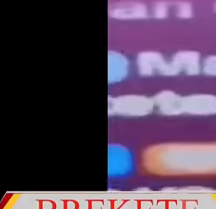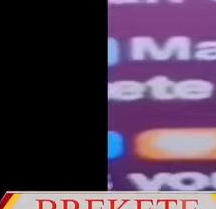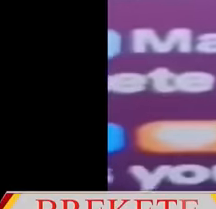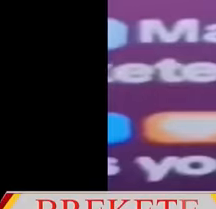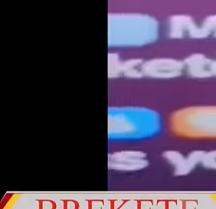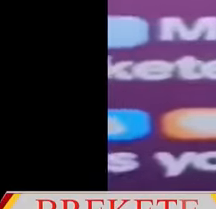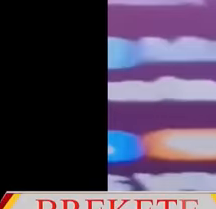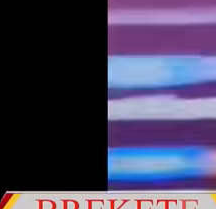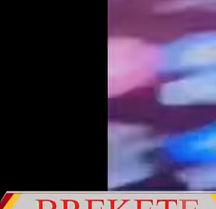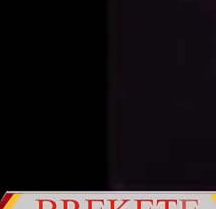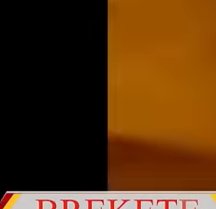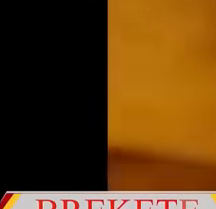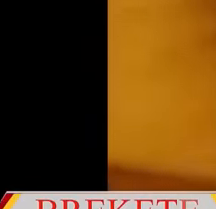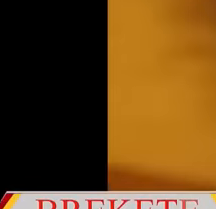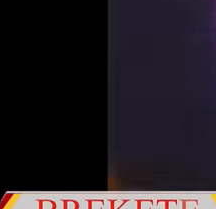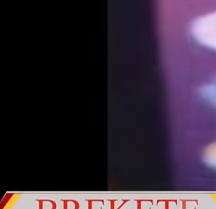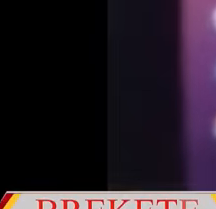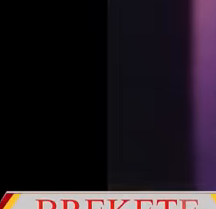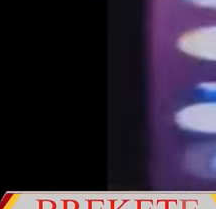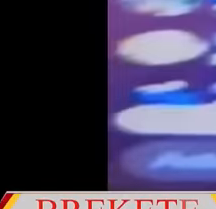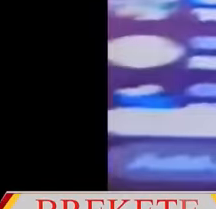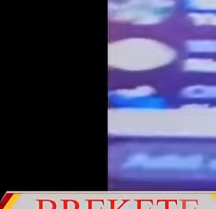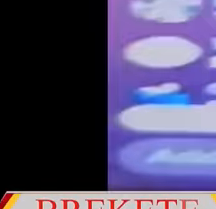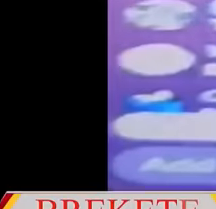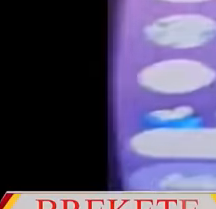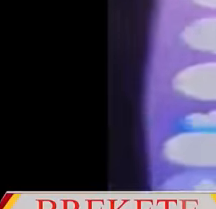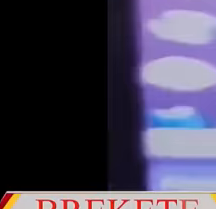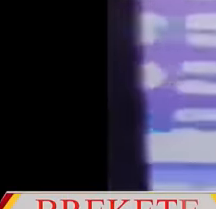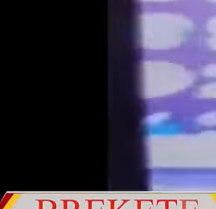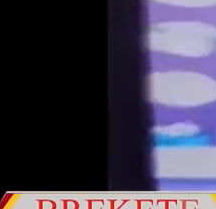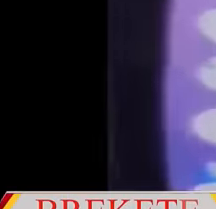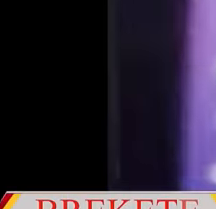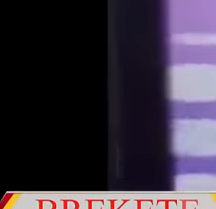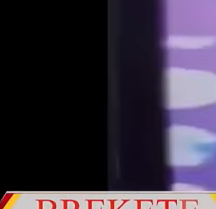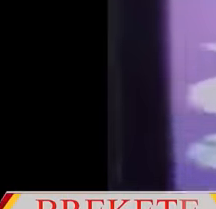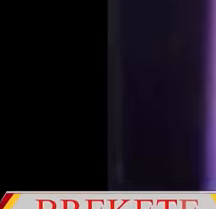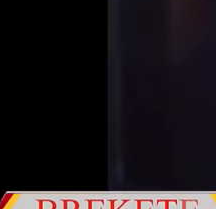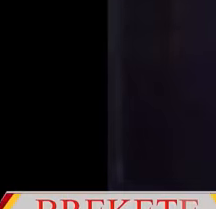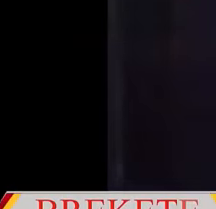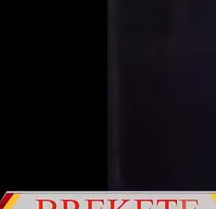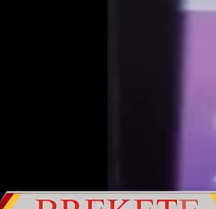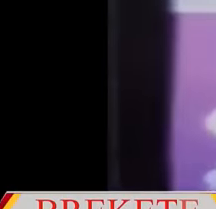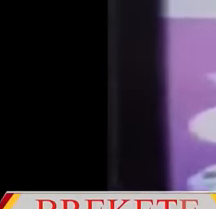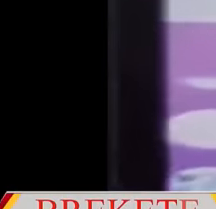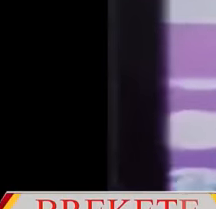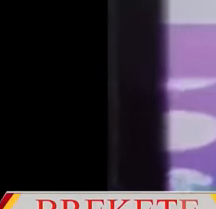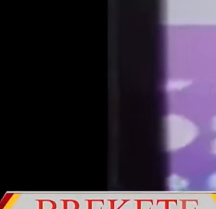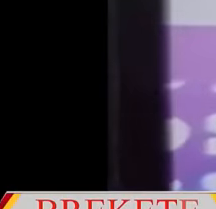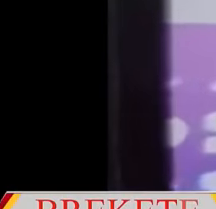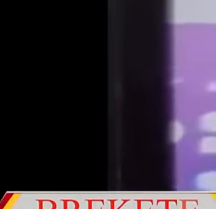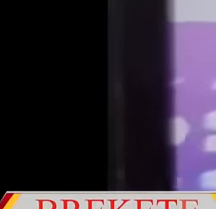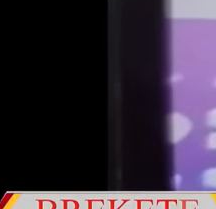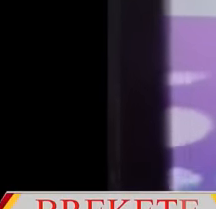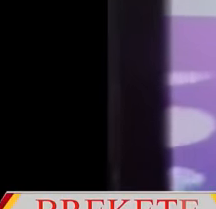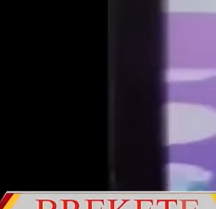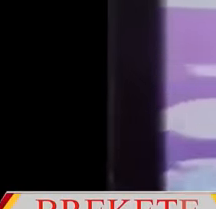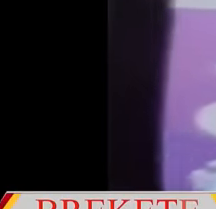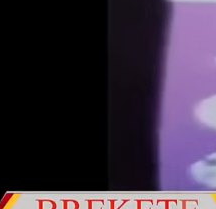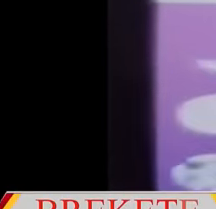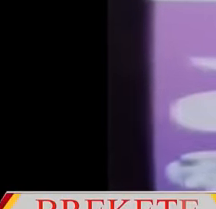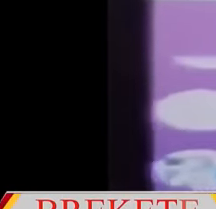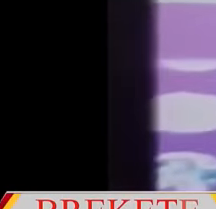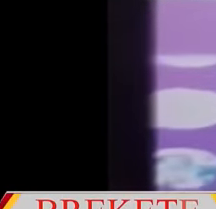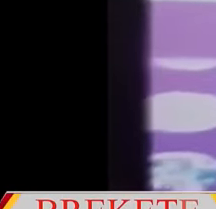We do use supporter because we could see that some of them even said I'm walking in the studio. I'm walking in the